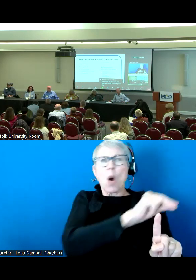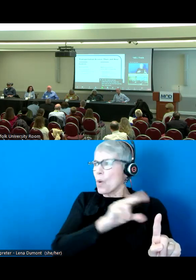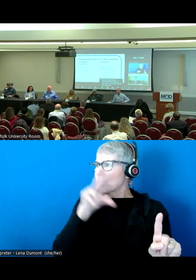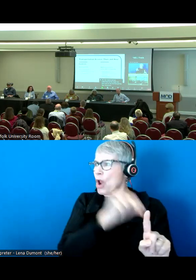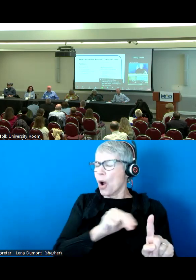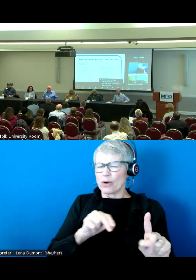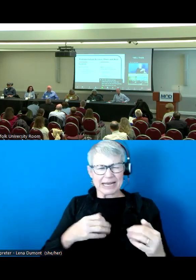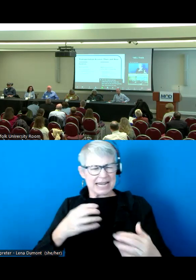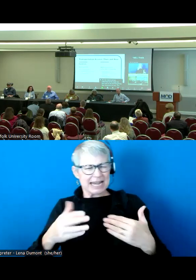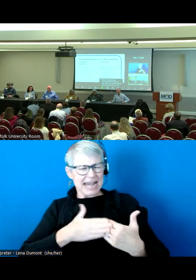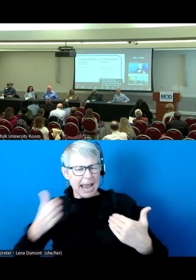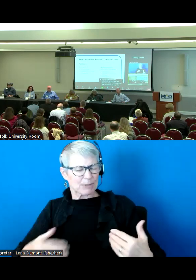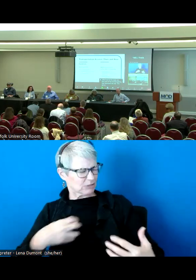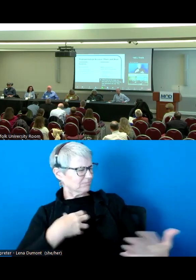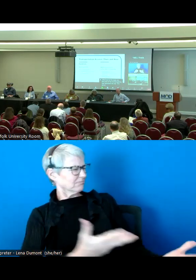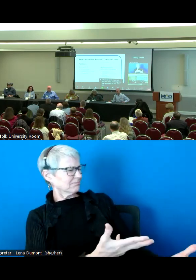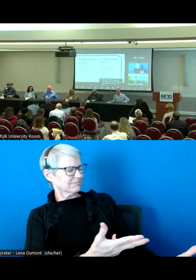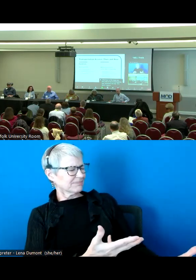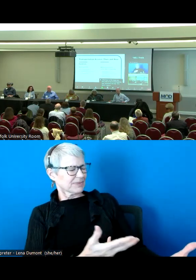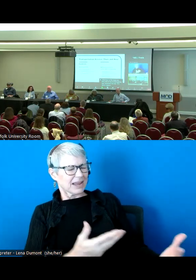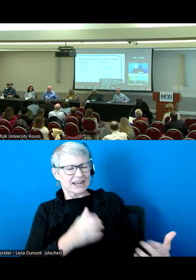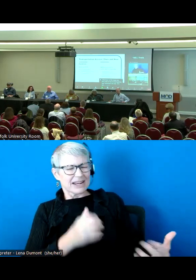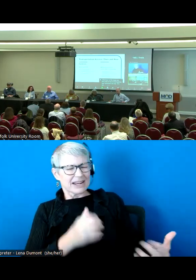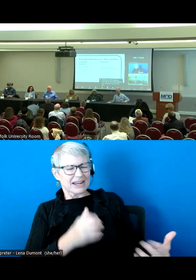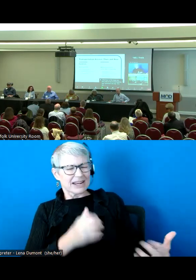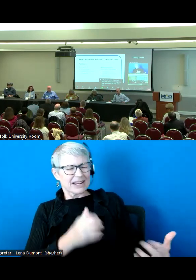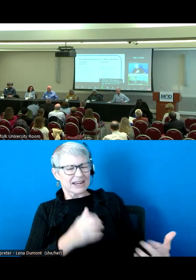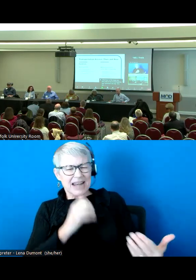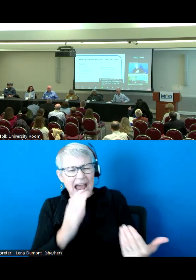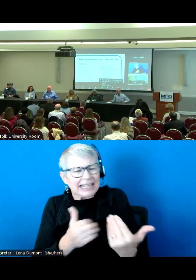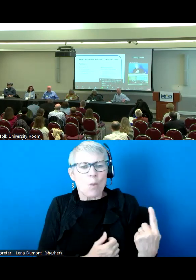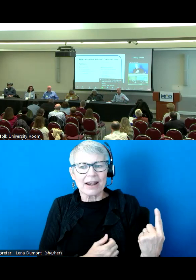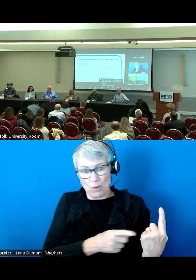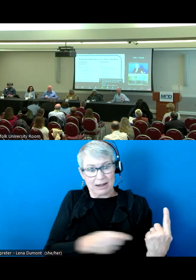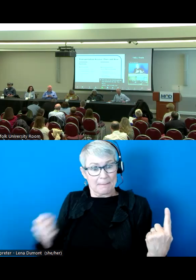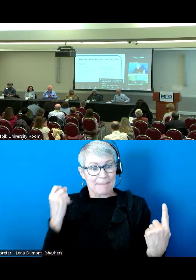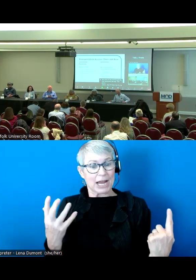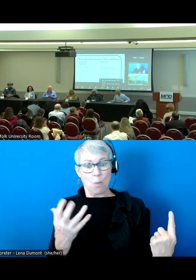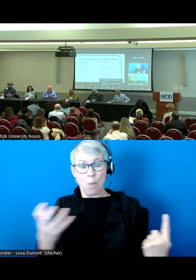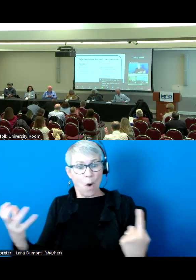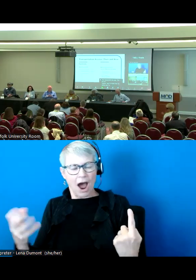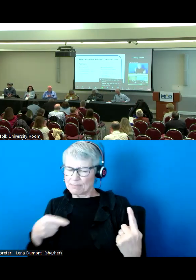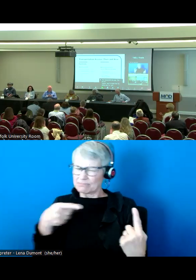I'll be forever thankful for Mick for doing that for the right cause, for compliance with the ADA.